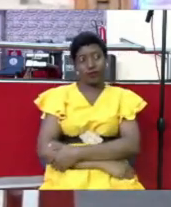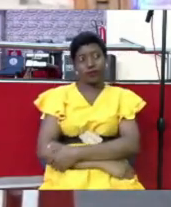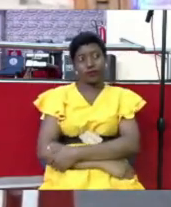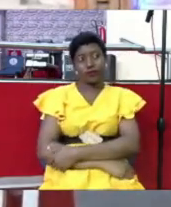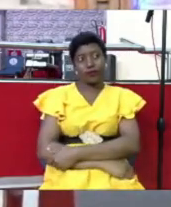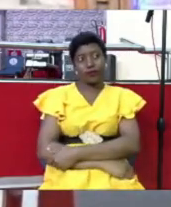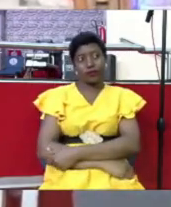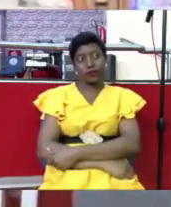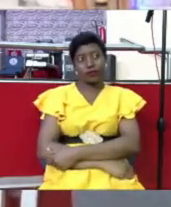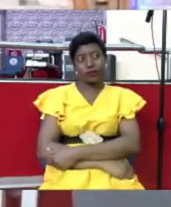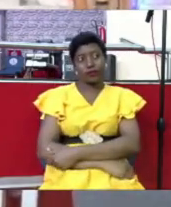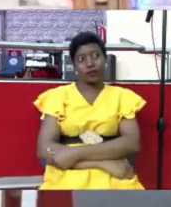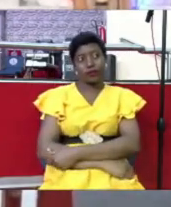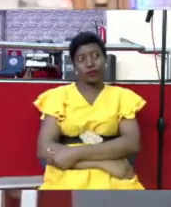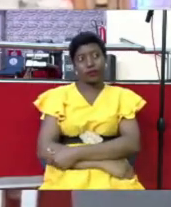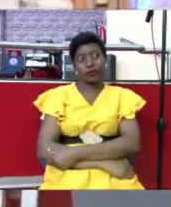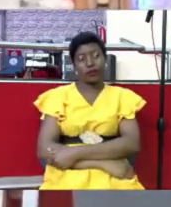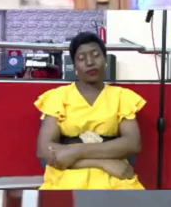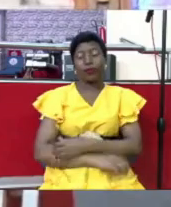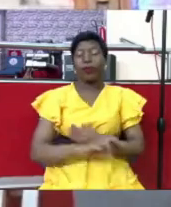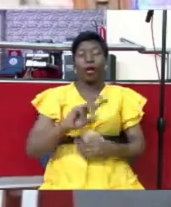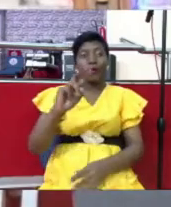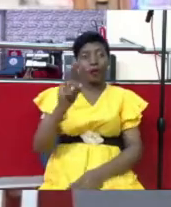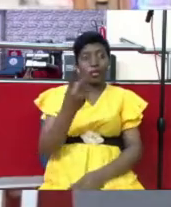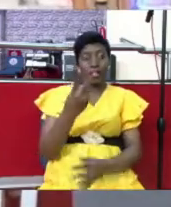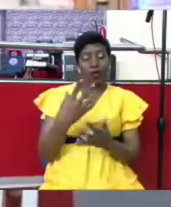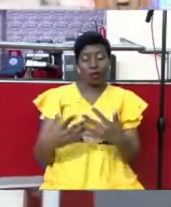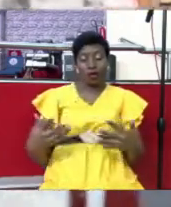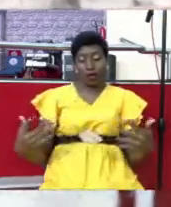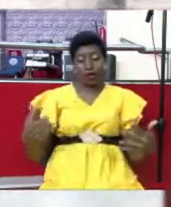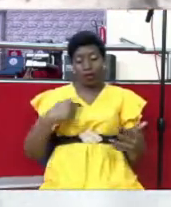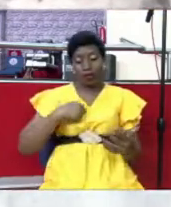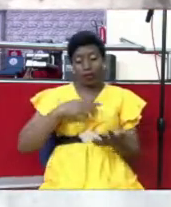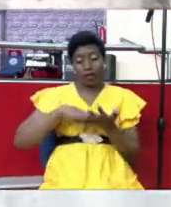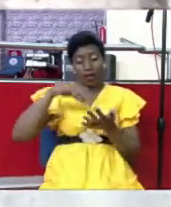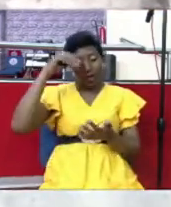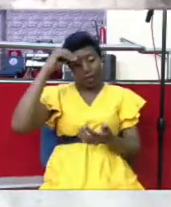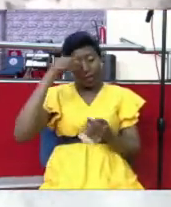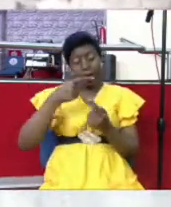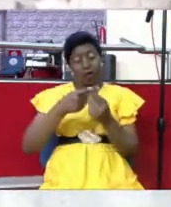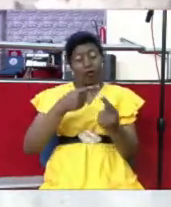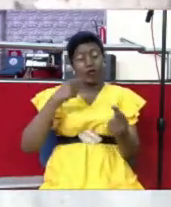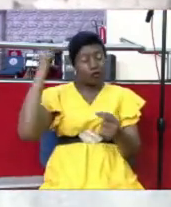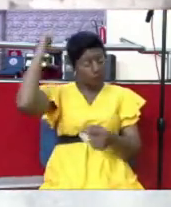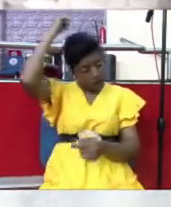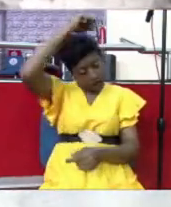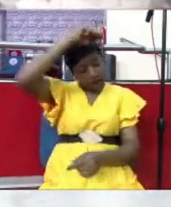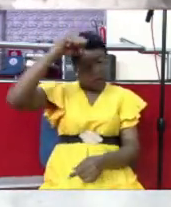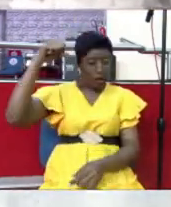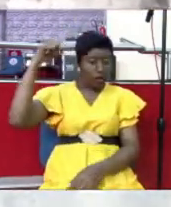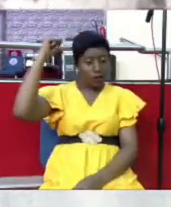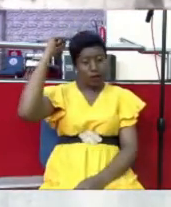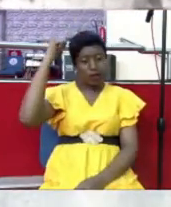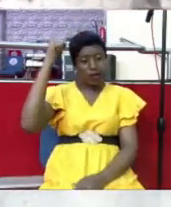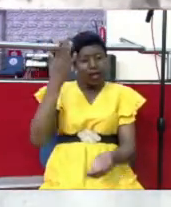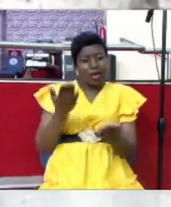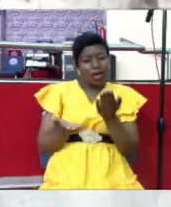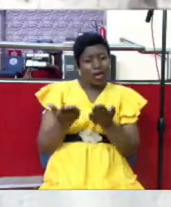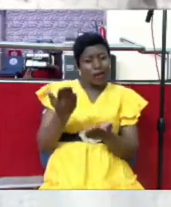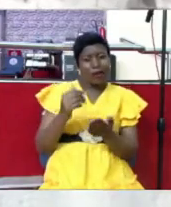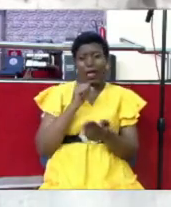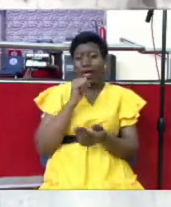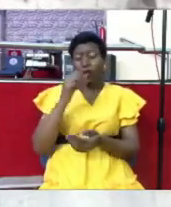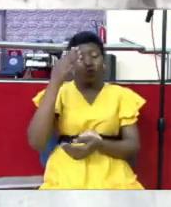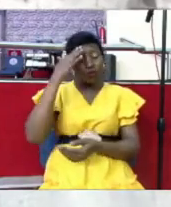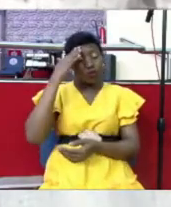nyumbani. A second thing I learned from there. Ya pili nikasoma. They may not know the Lord Jesus Christ. Wanaweza kuwa hawamjui